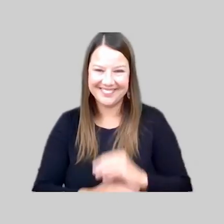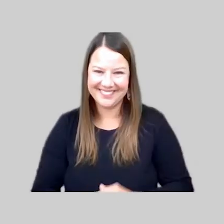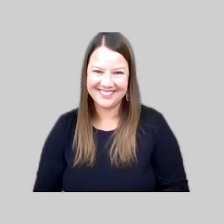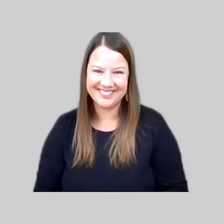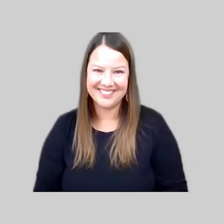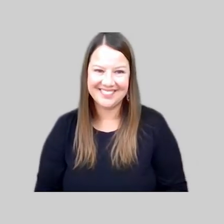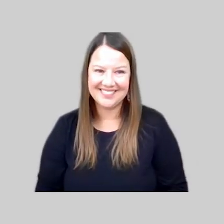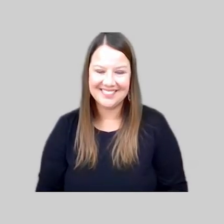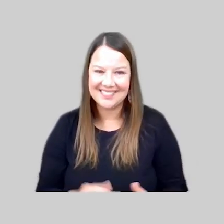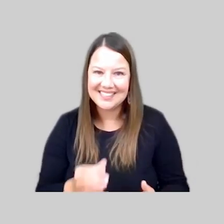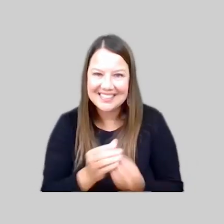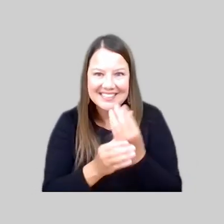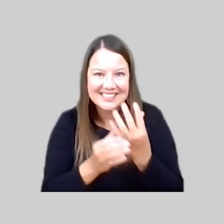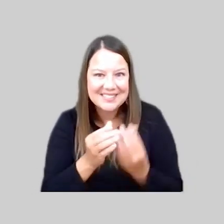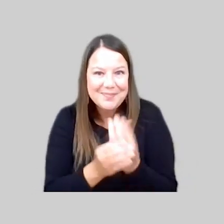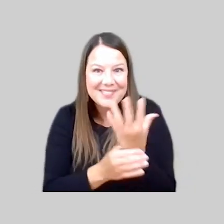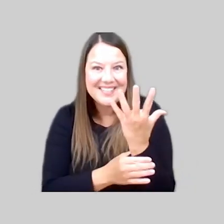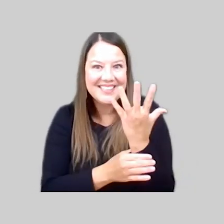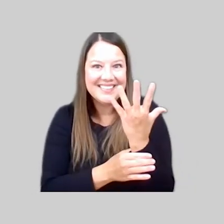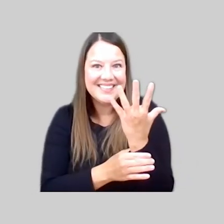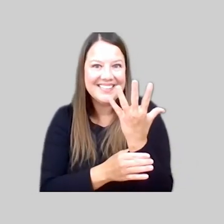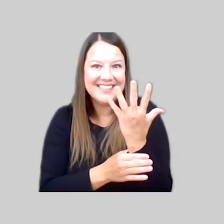Spring,